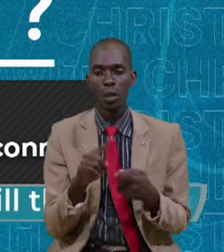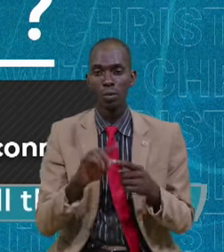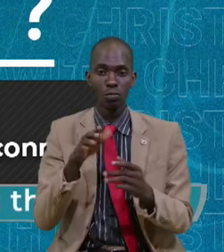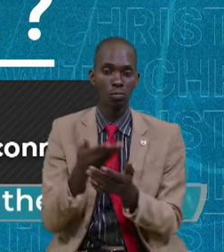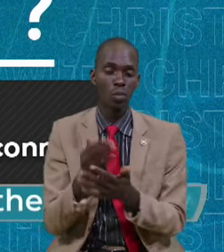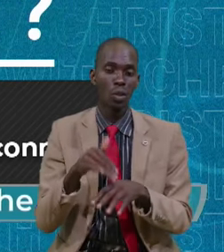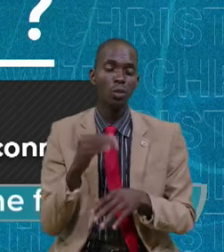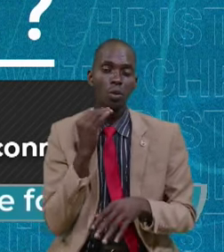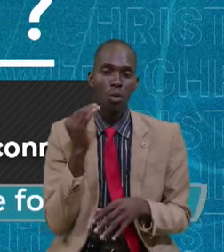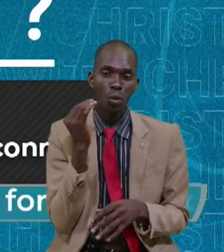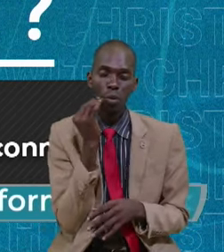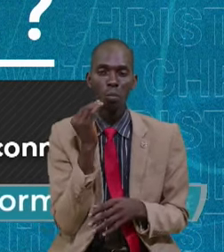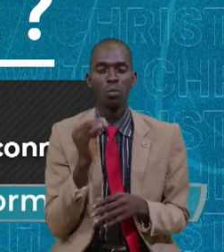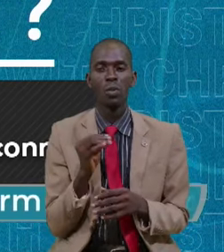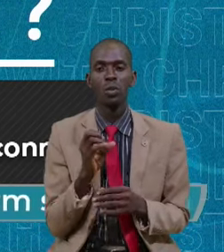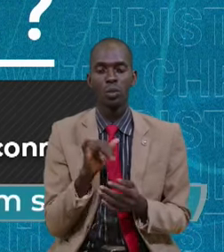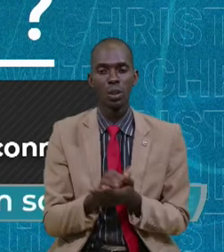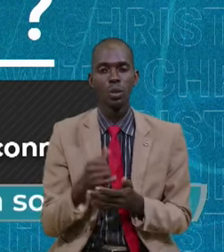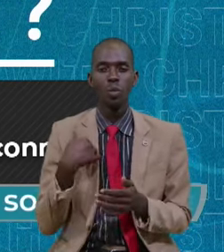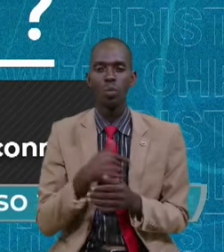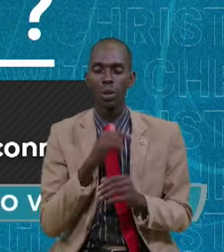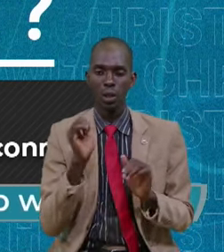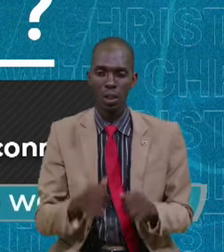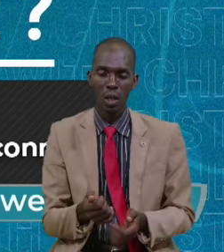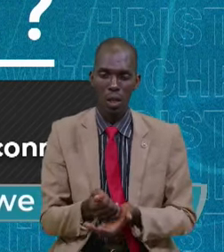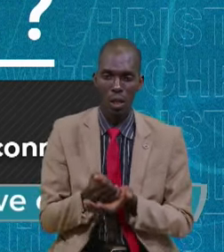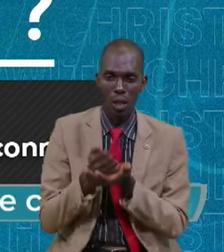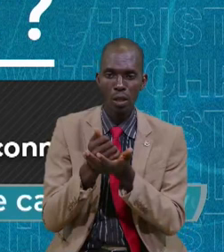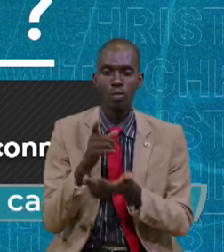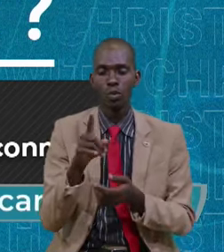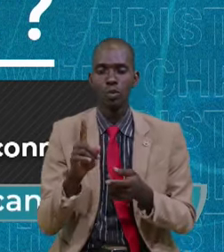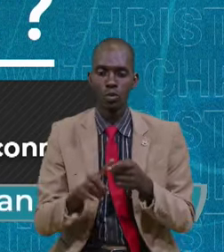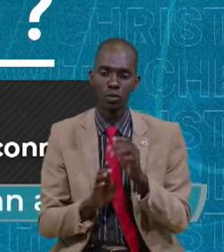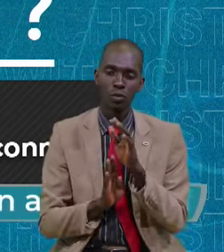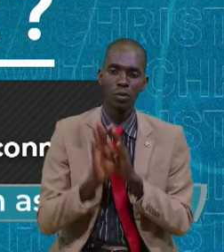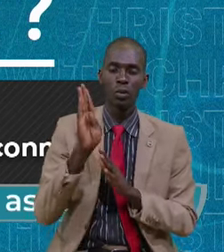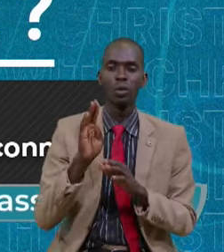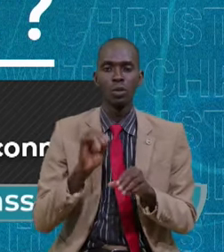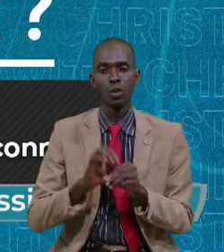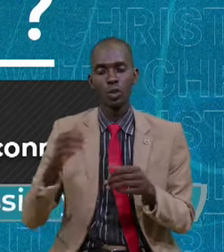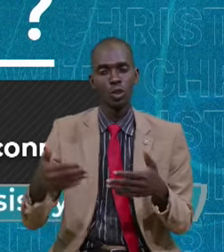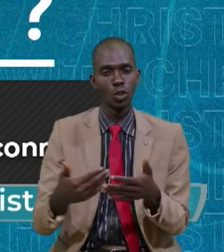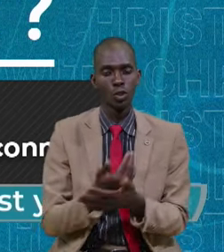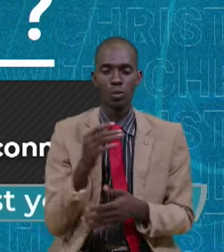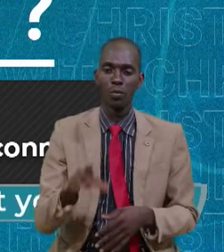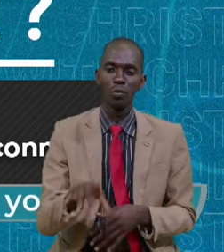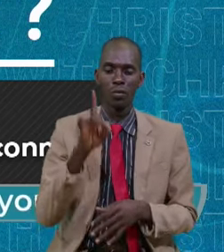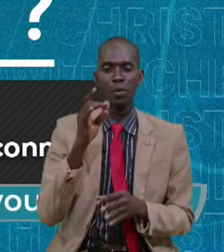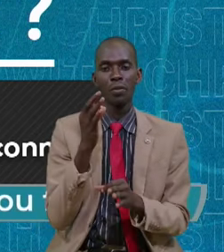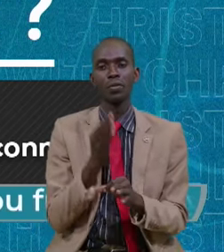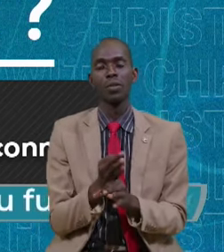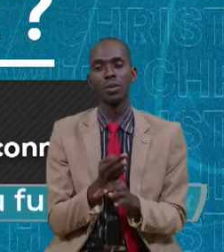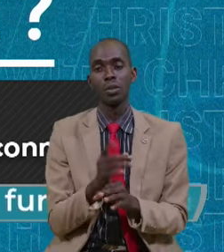your newfound faith. It's a good decision, a blessed decision you have made